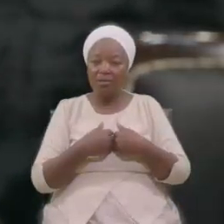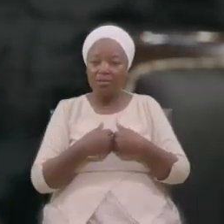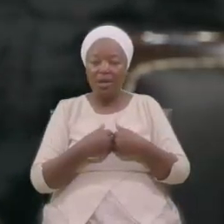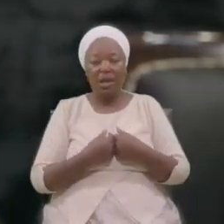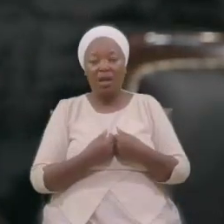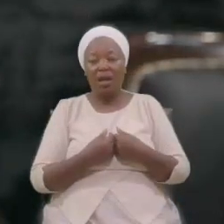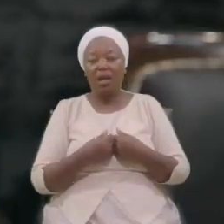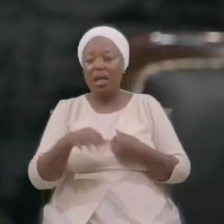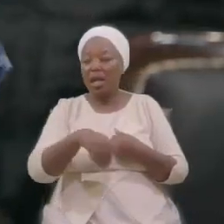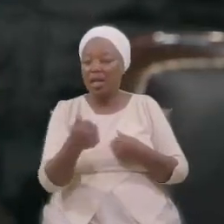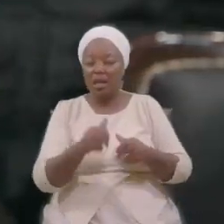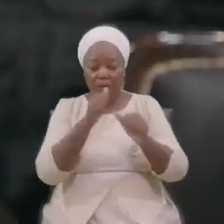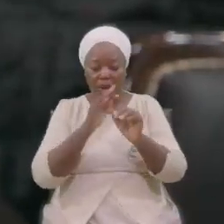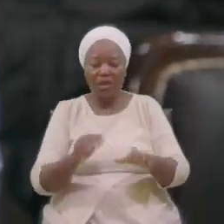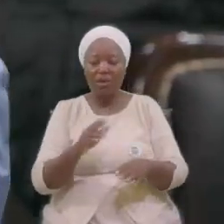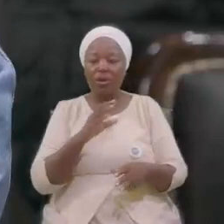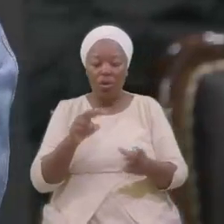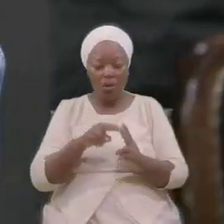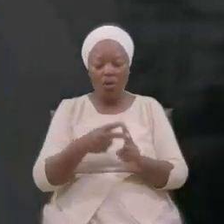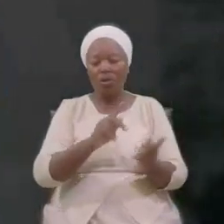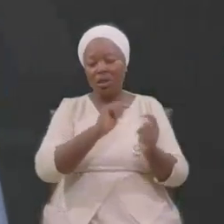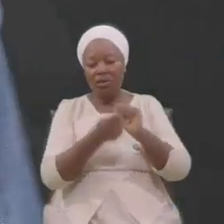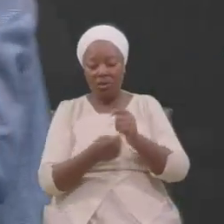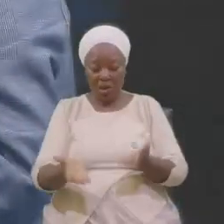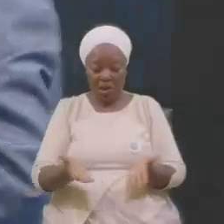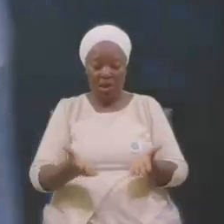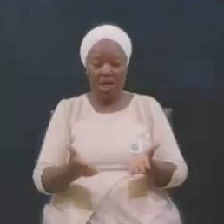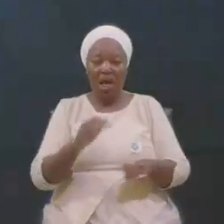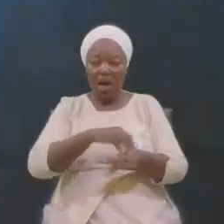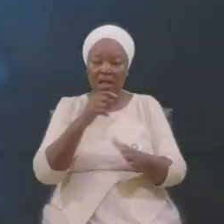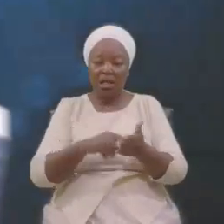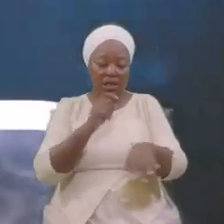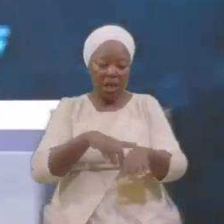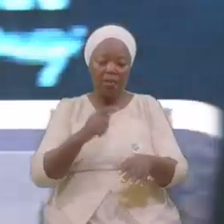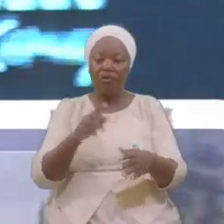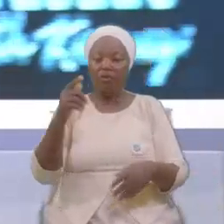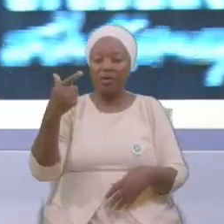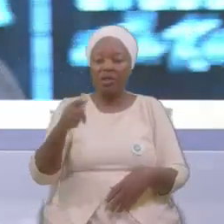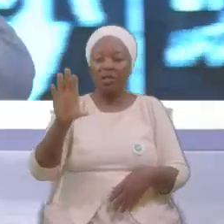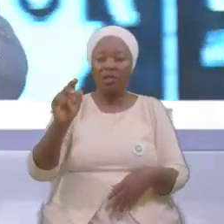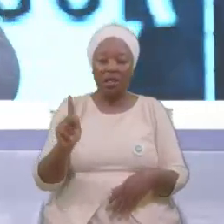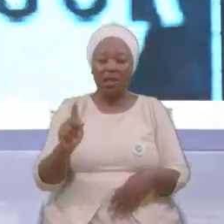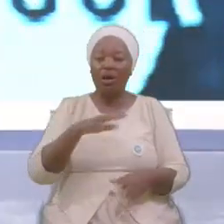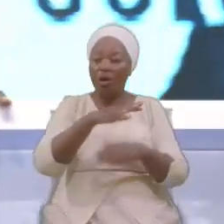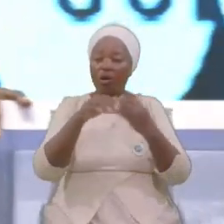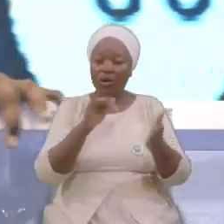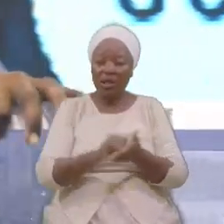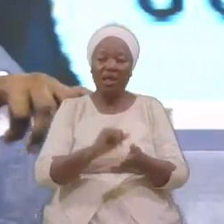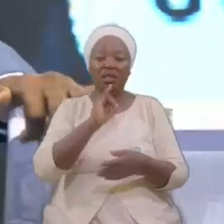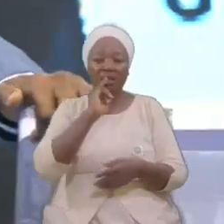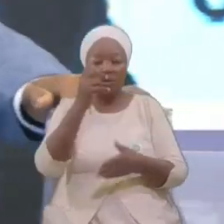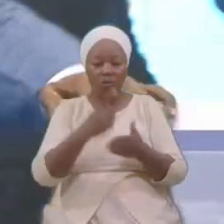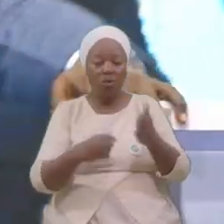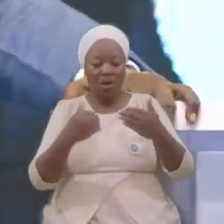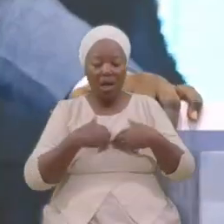of transformation here during this GCK, all that is what has